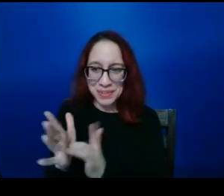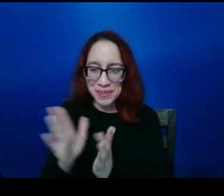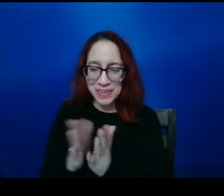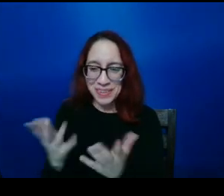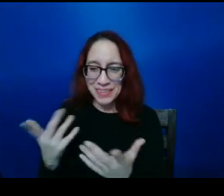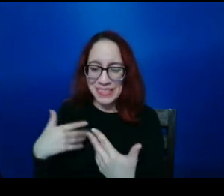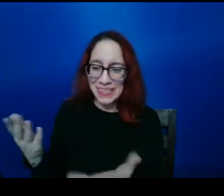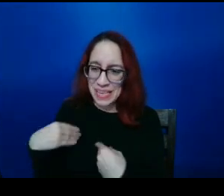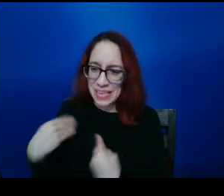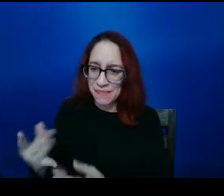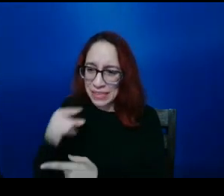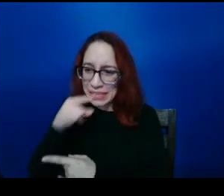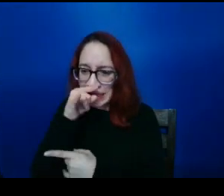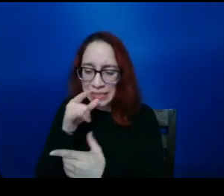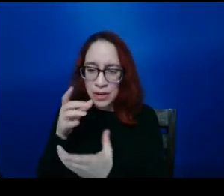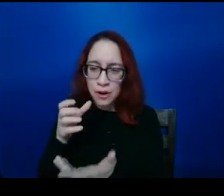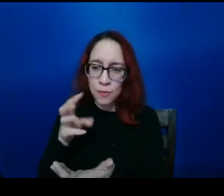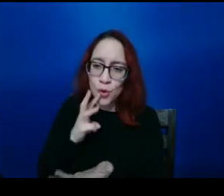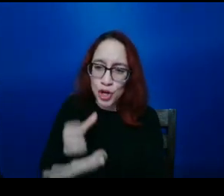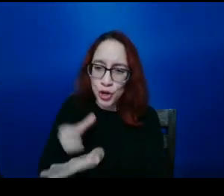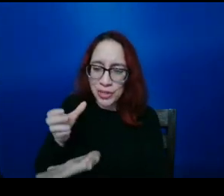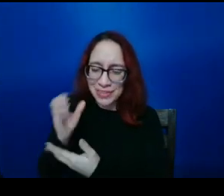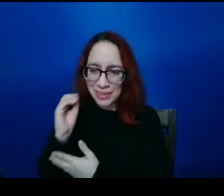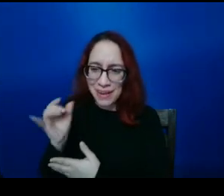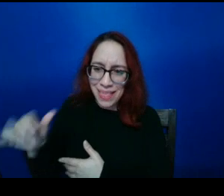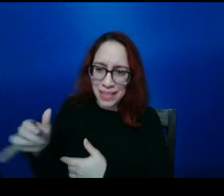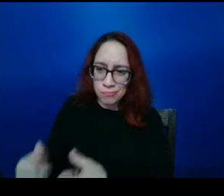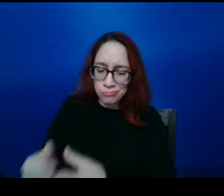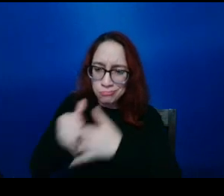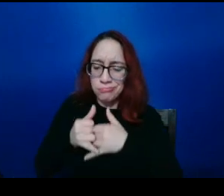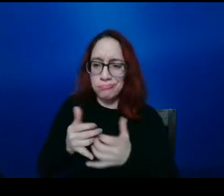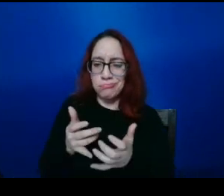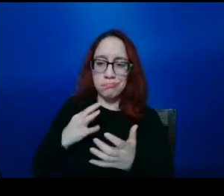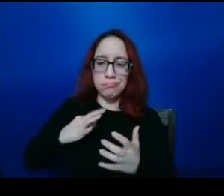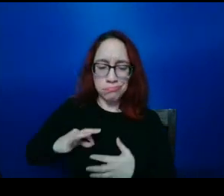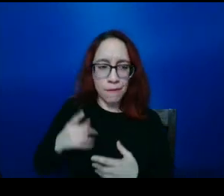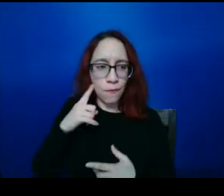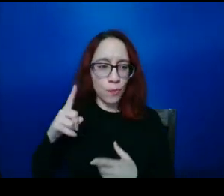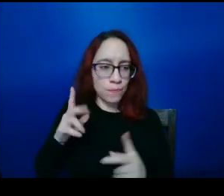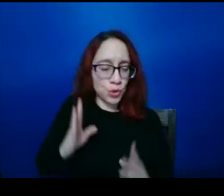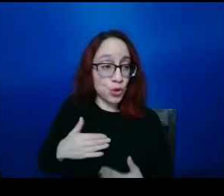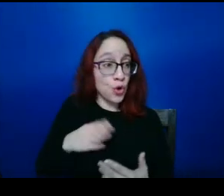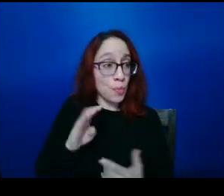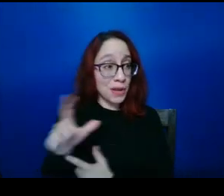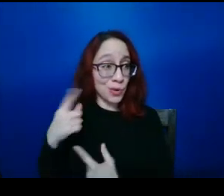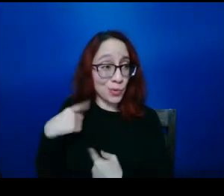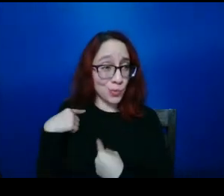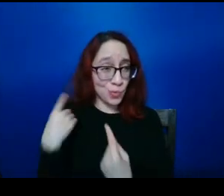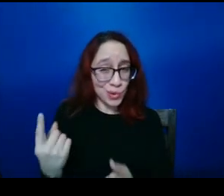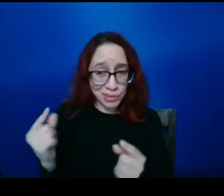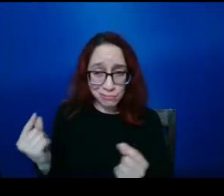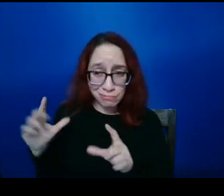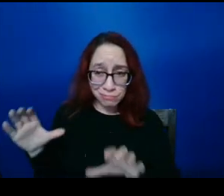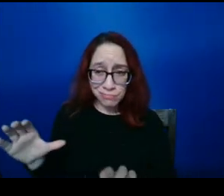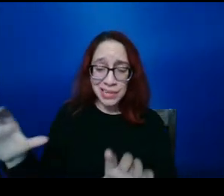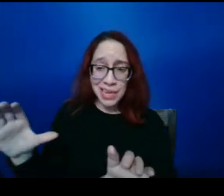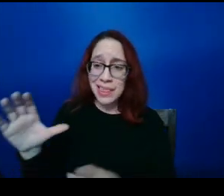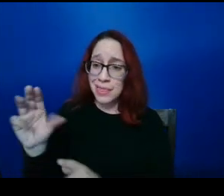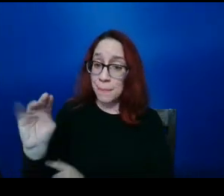kids a cup of water, there's a reward. So when I told Bill, right, what you do and what you have done over the years, that's a